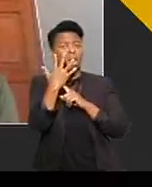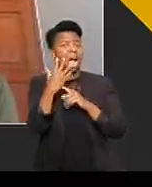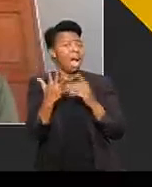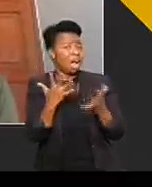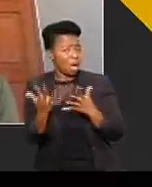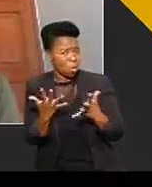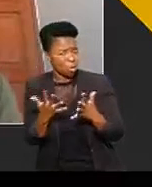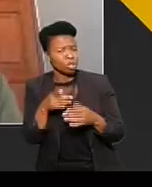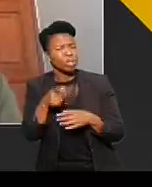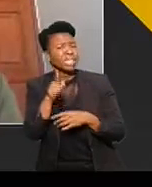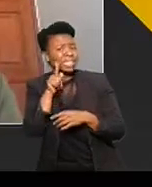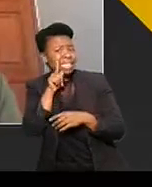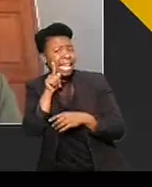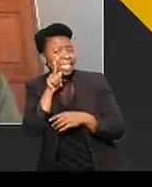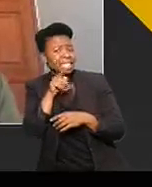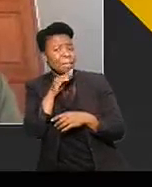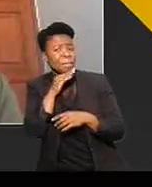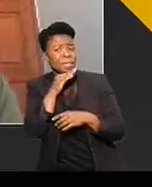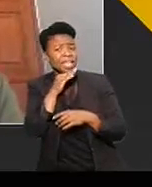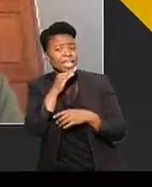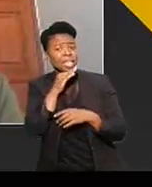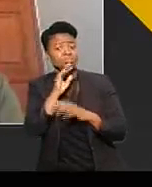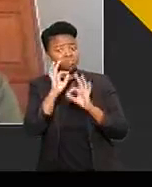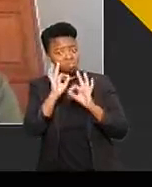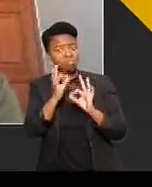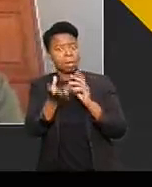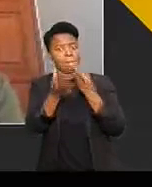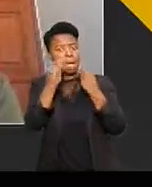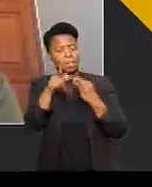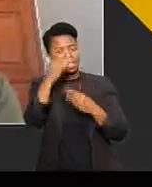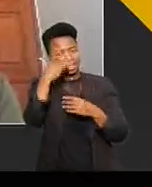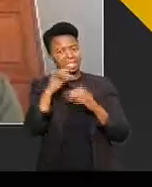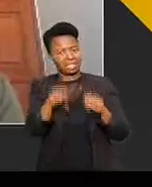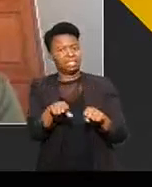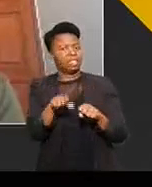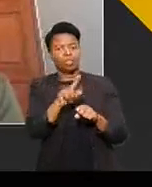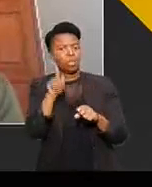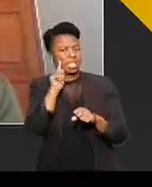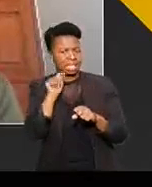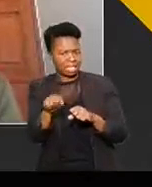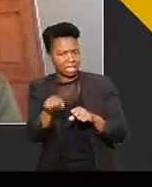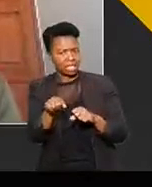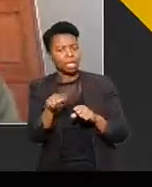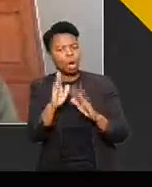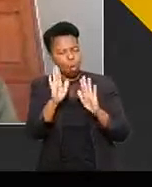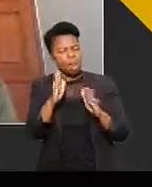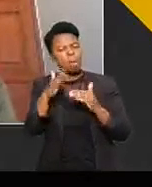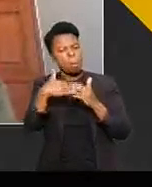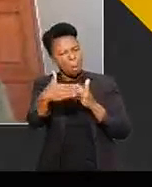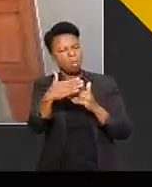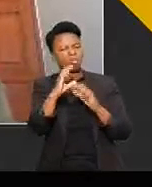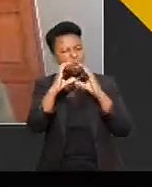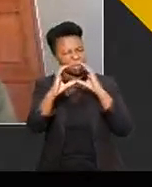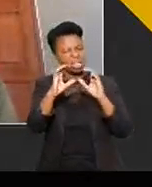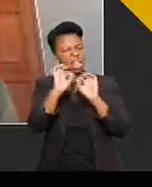these tests are not for one to be clinically diagnosed. They are for screening, and once we roll these out, there will be a clear communication about